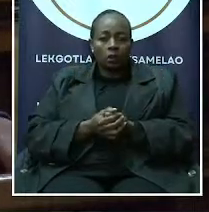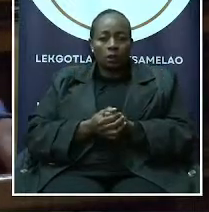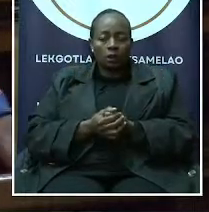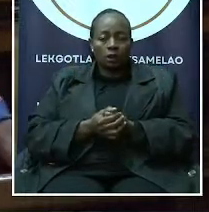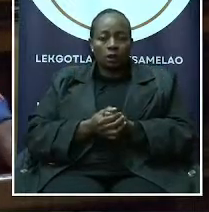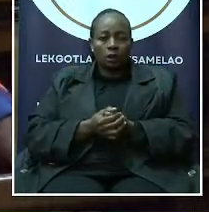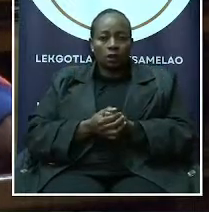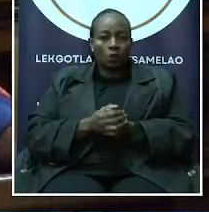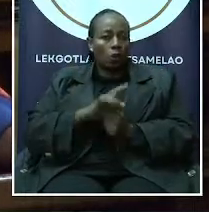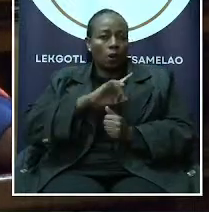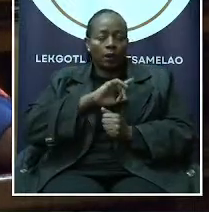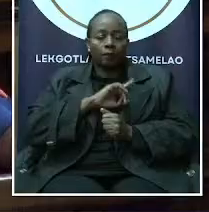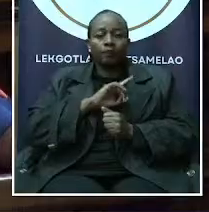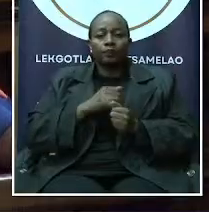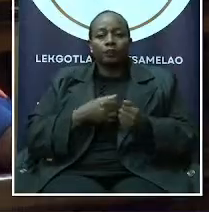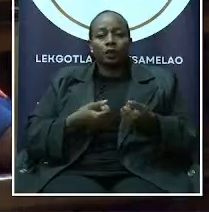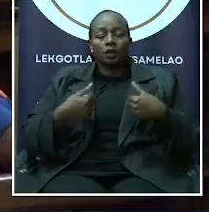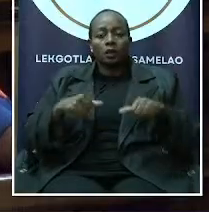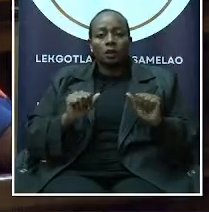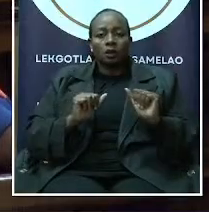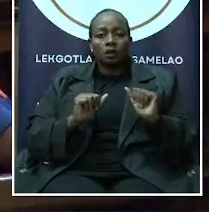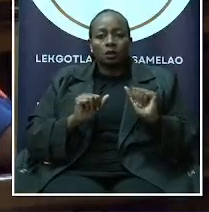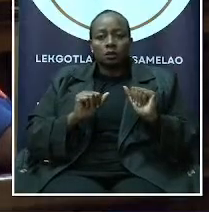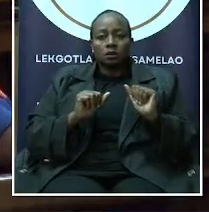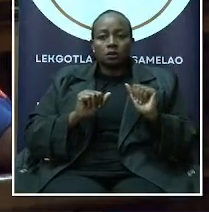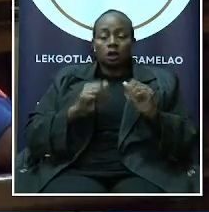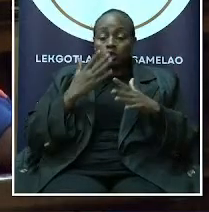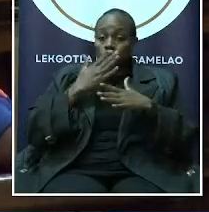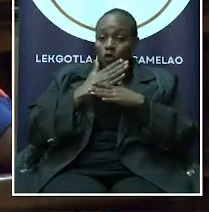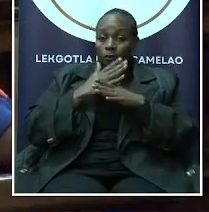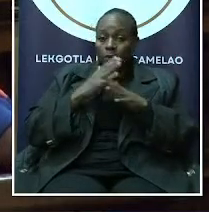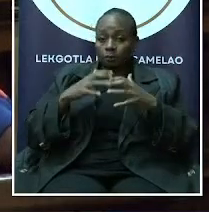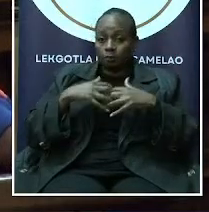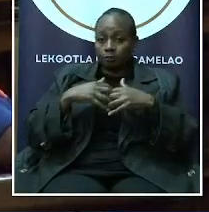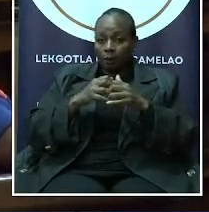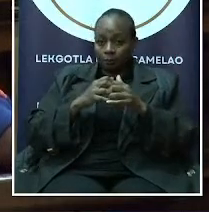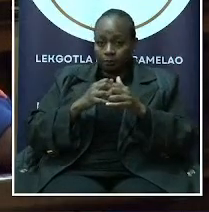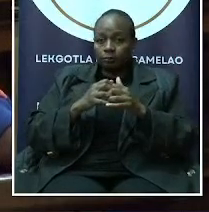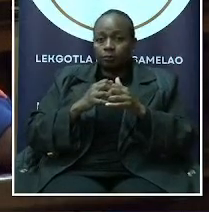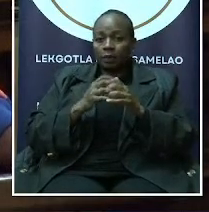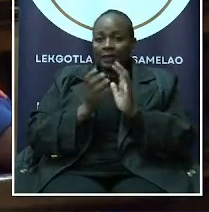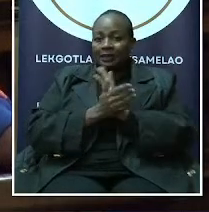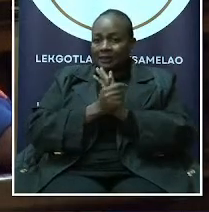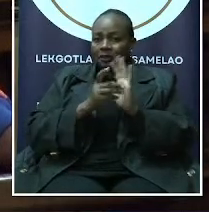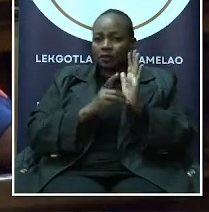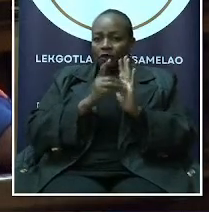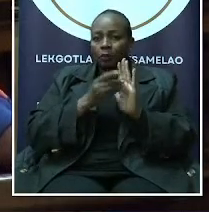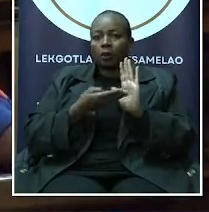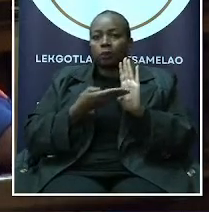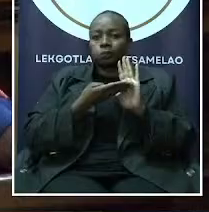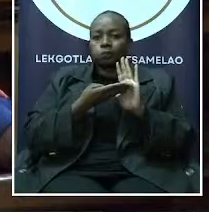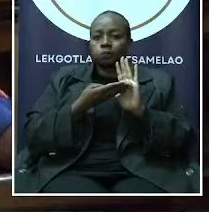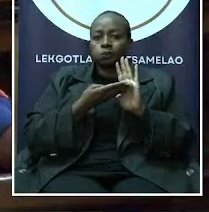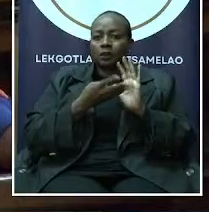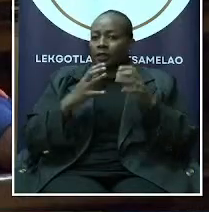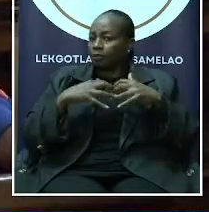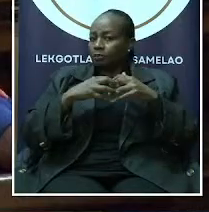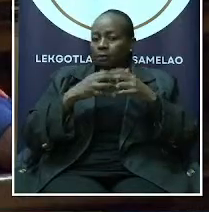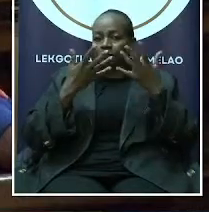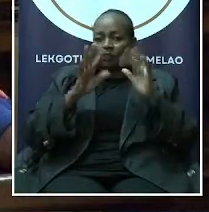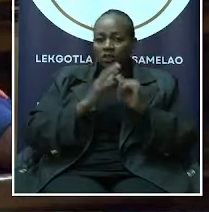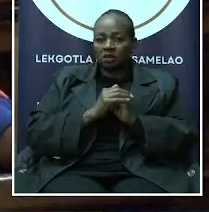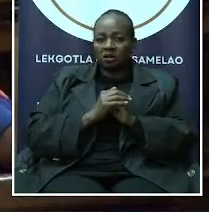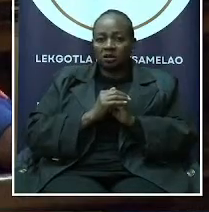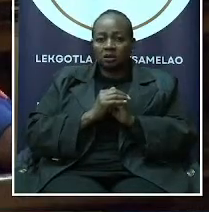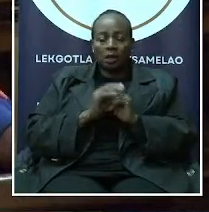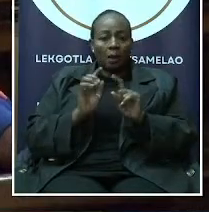In terms of job creation through local entrepreneurship, there are skills development of which they are creating, but then they never